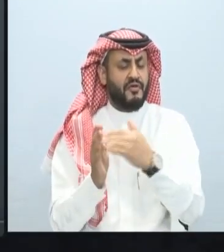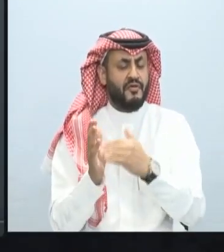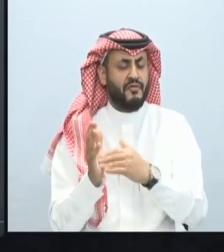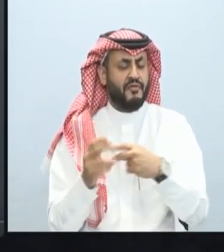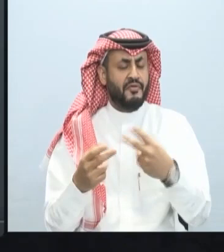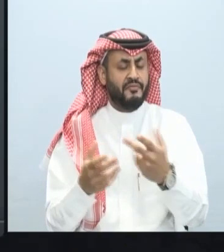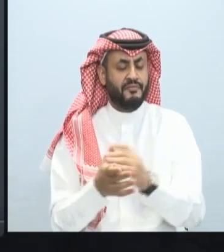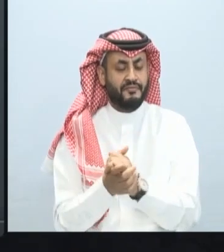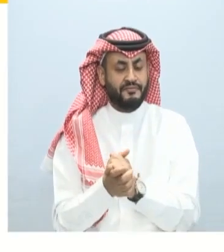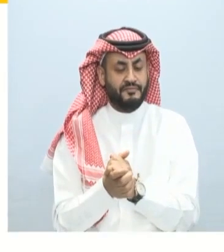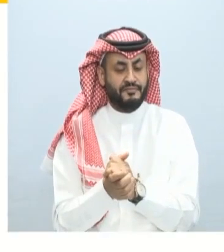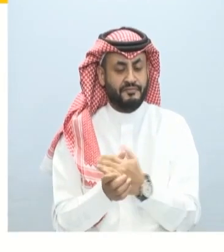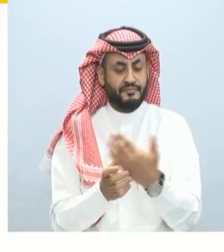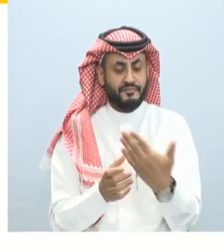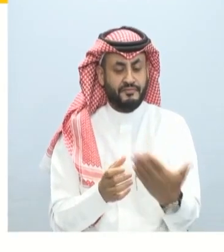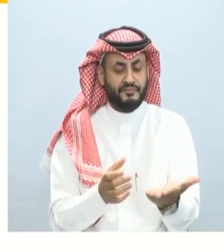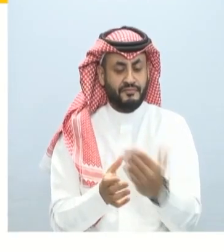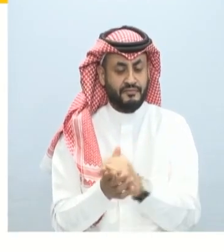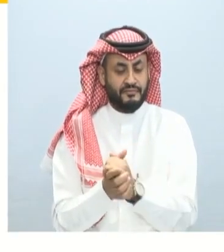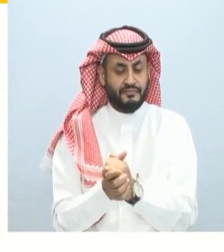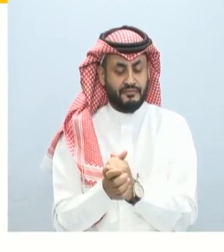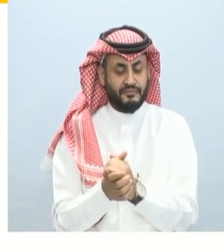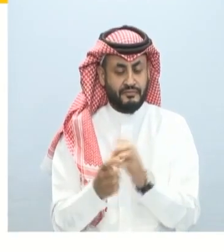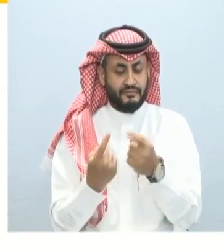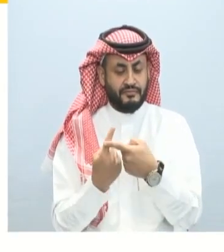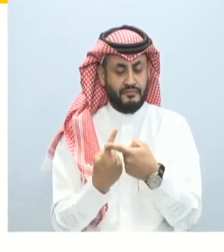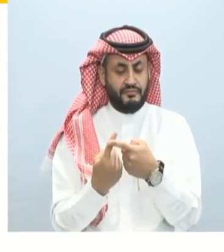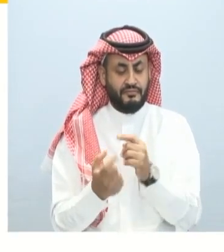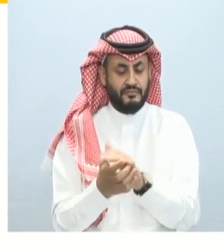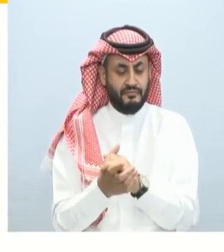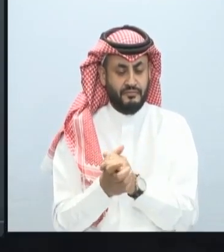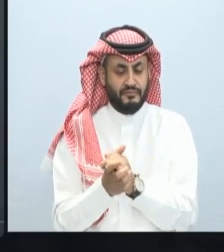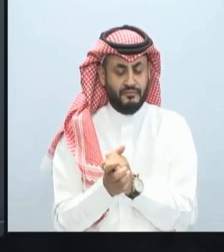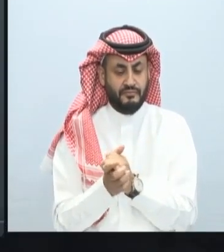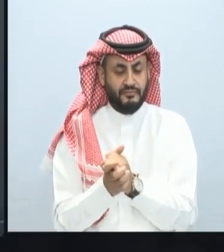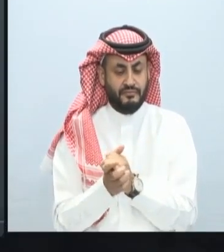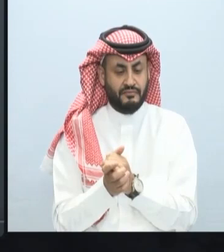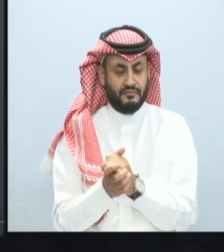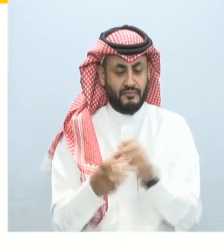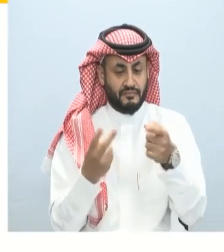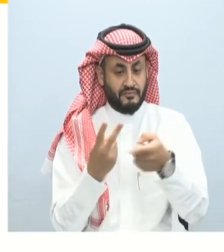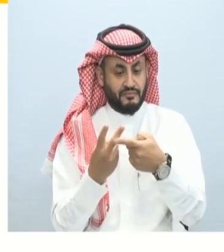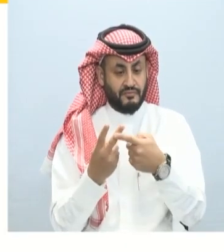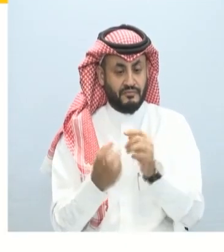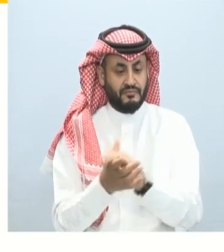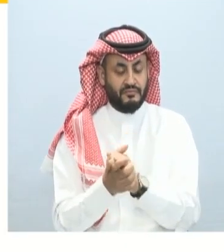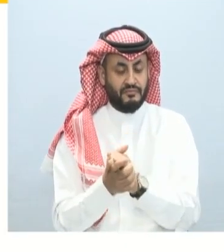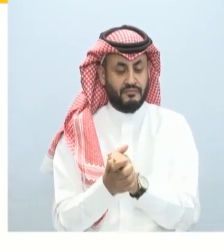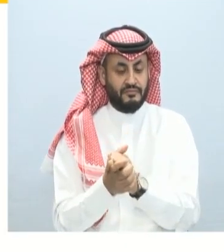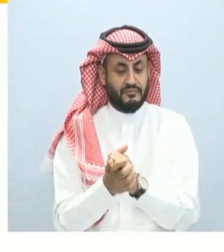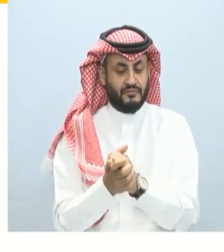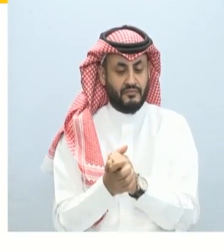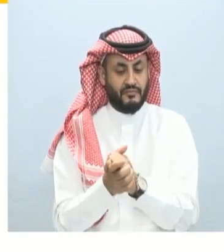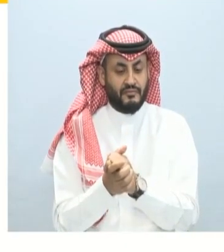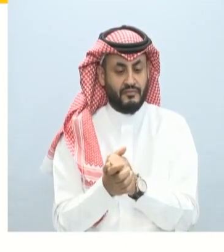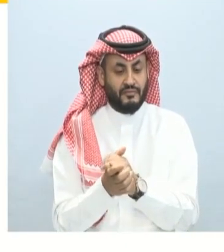have. So we have here one option, and another option would be to put it in